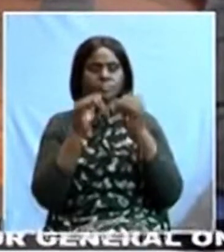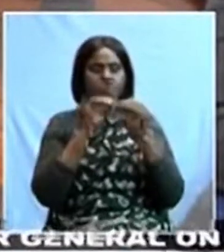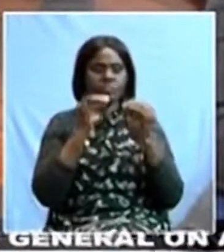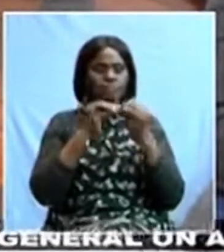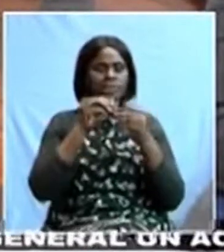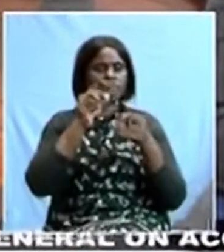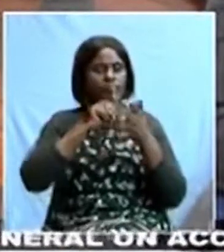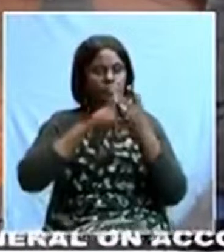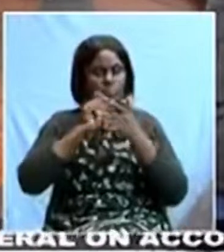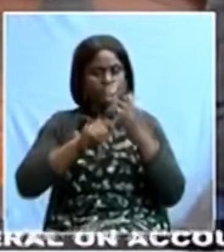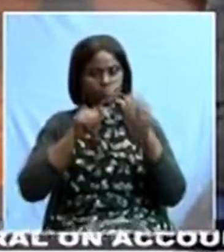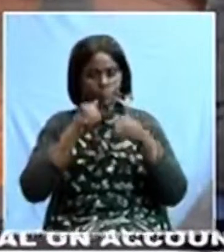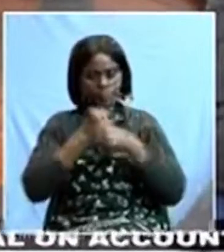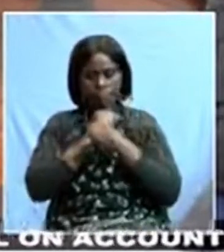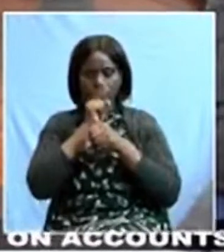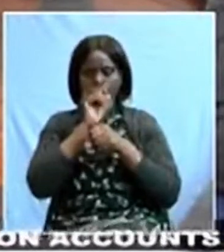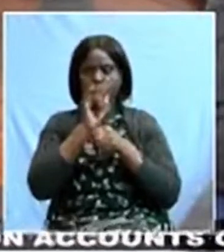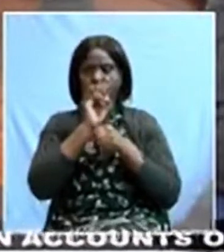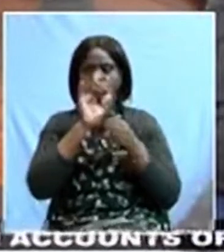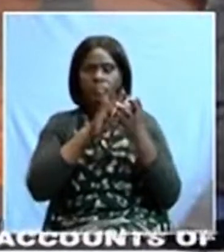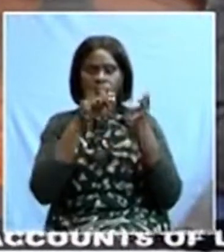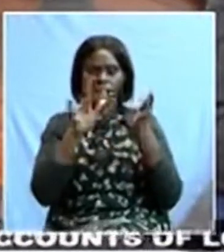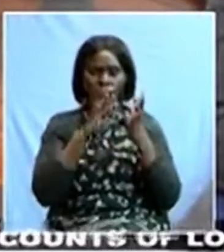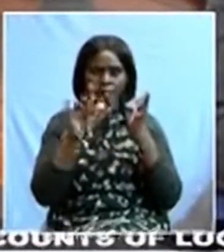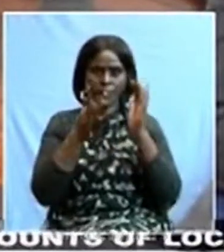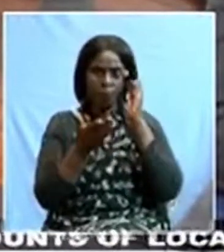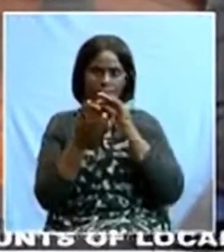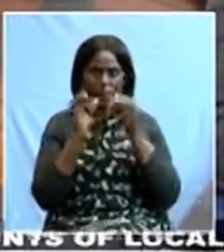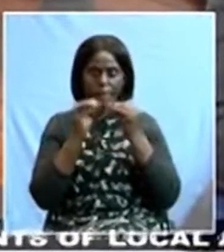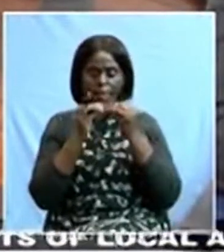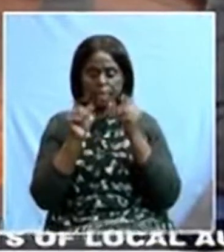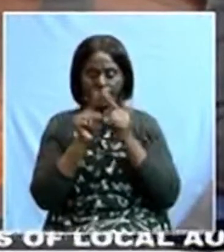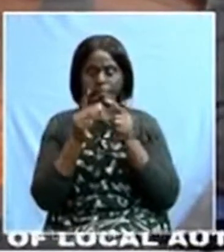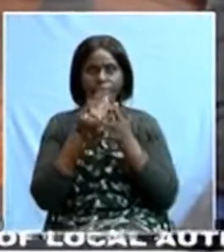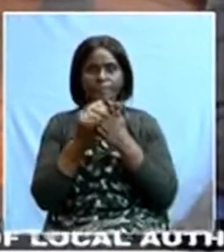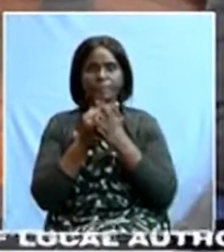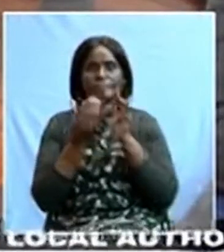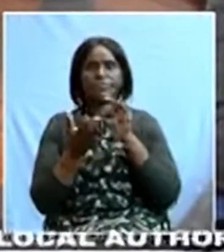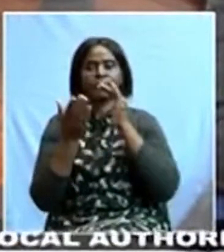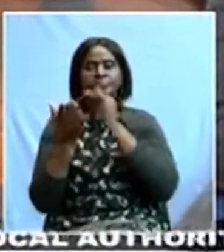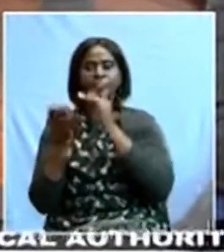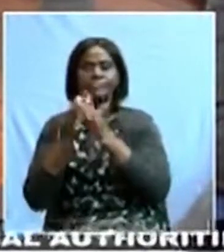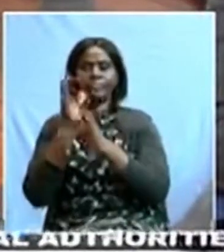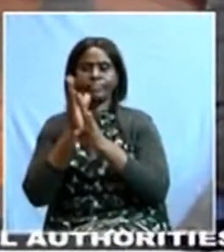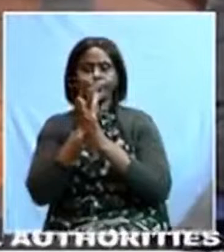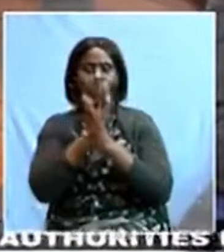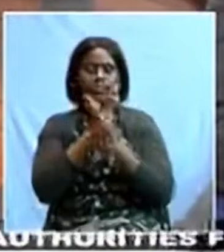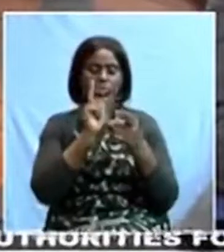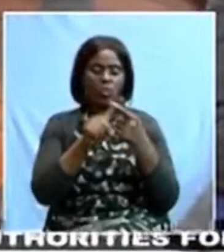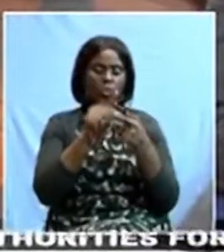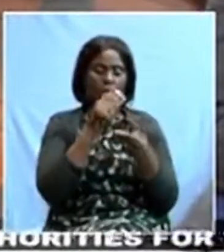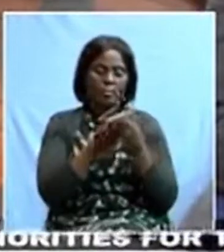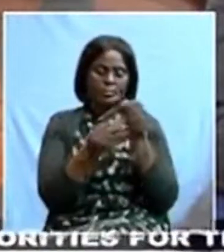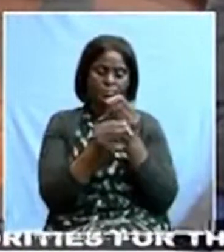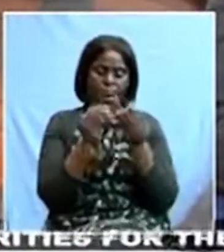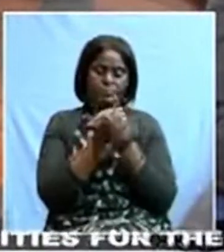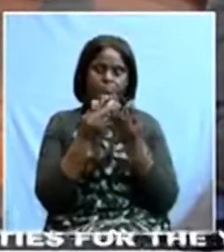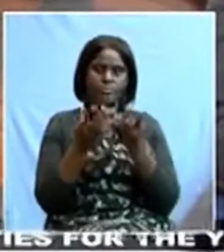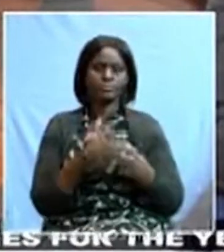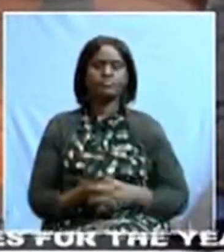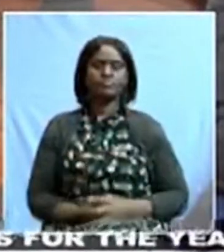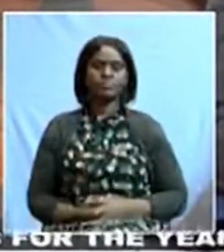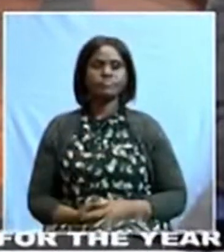cost-saving measures by ensuring that expenses are reduced and funds are allocated towards statutory